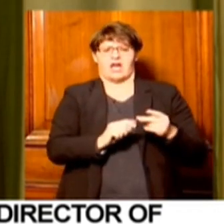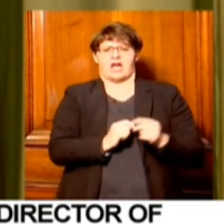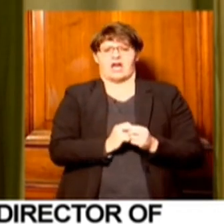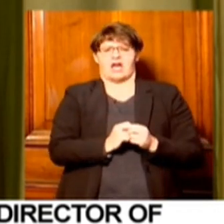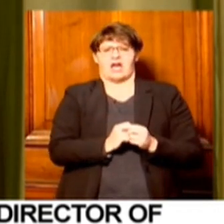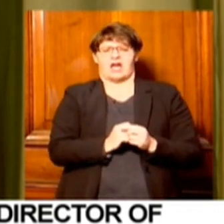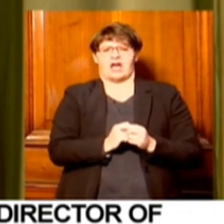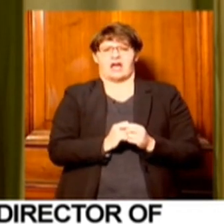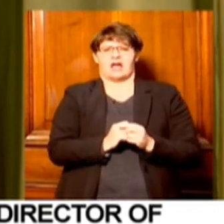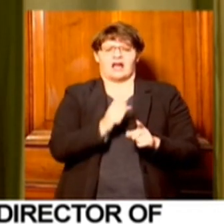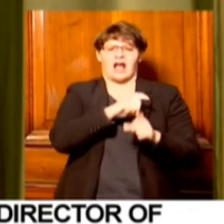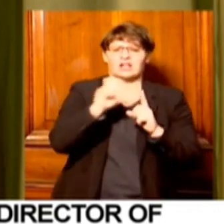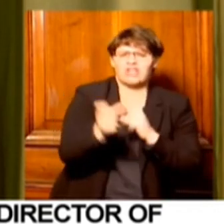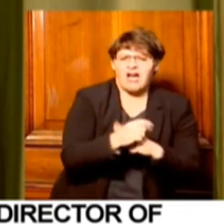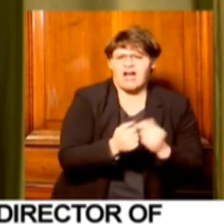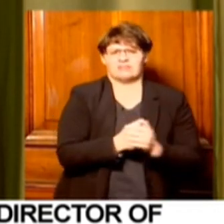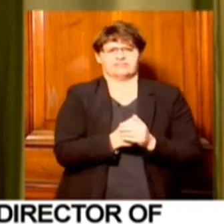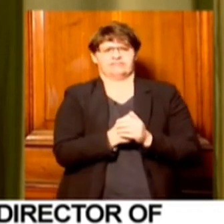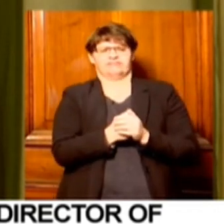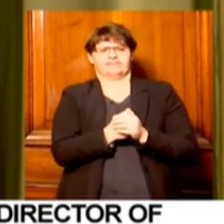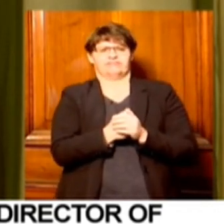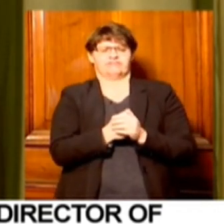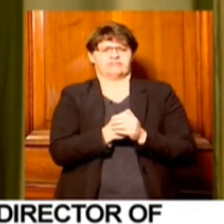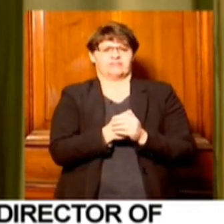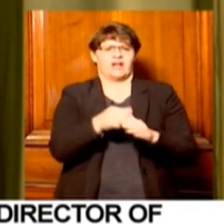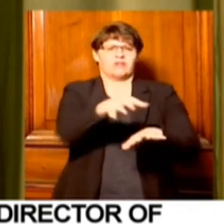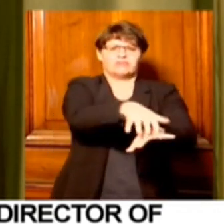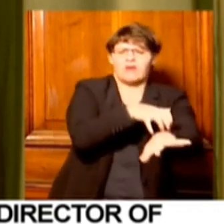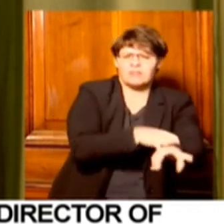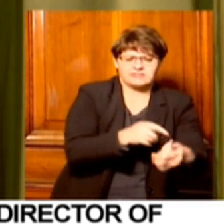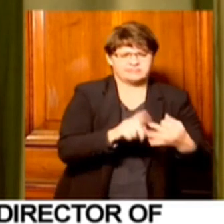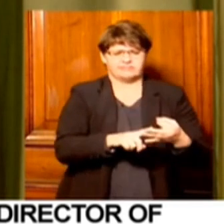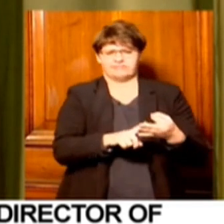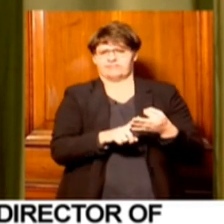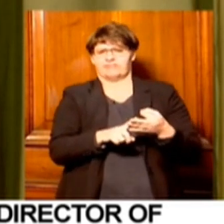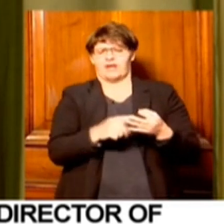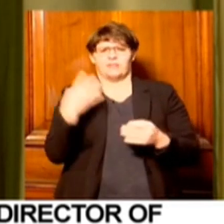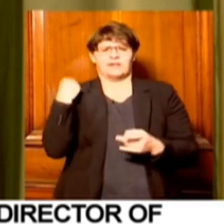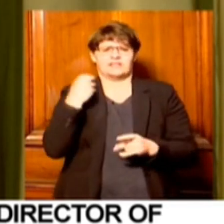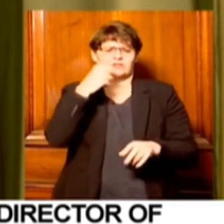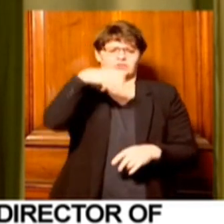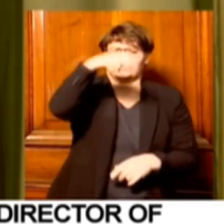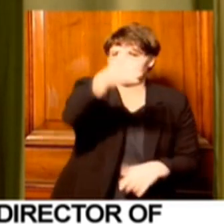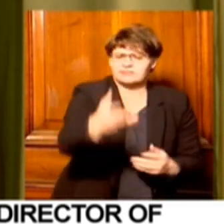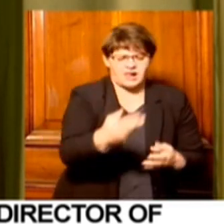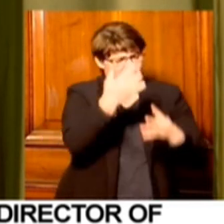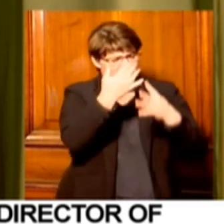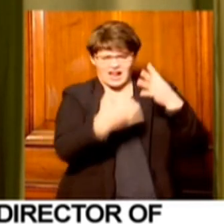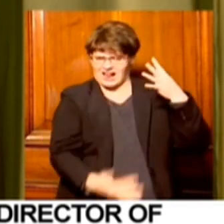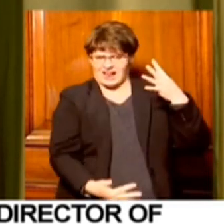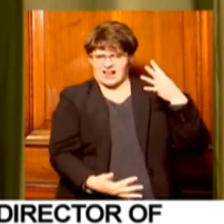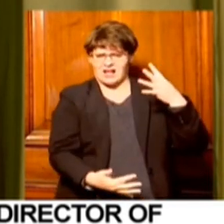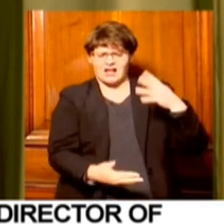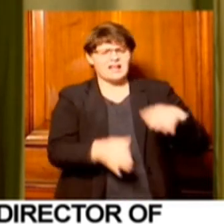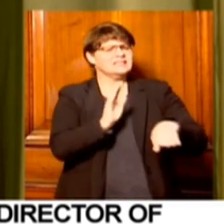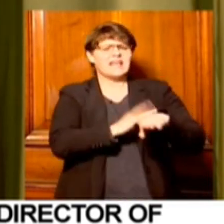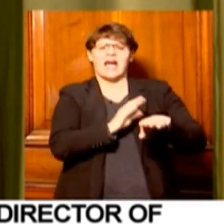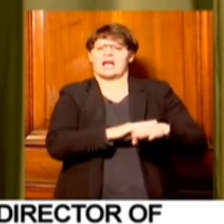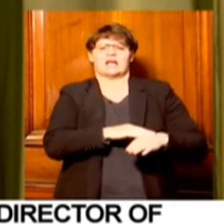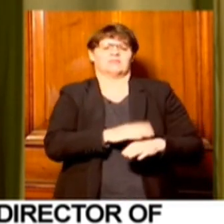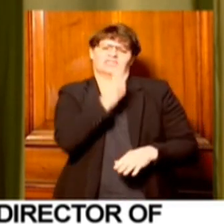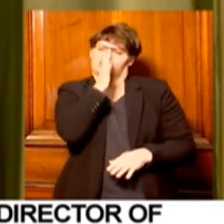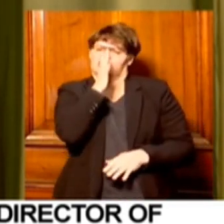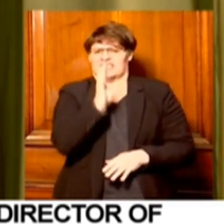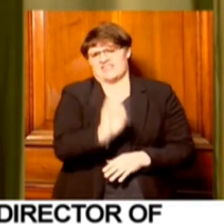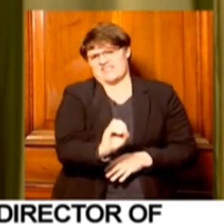other related matters, we'll bring the Minister of Tourism. We have ample time to do all these things, but we have